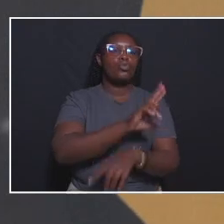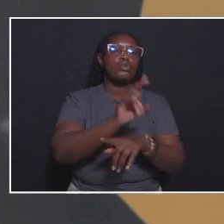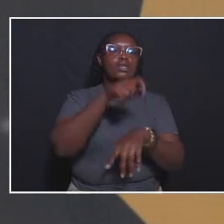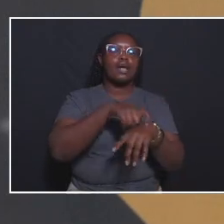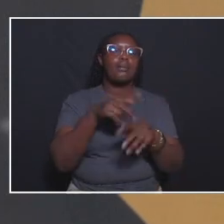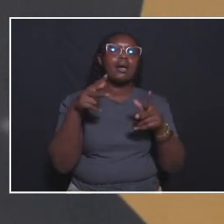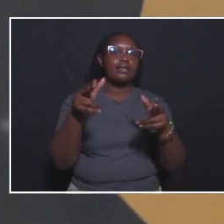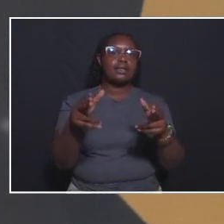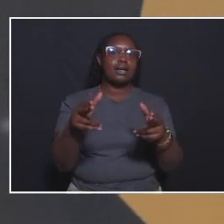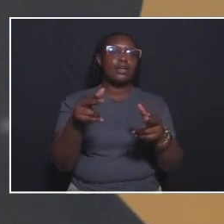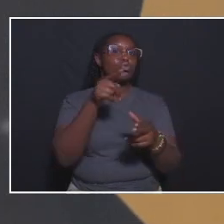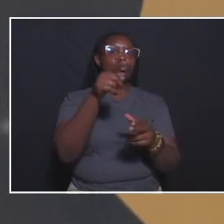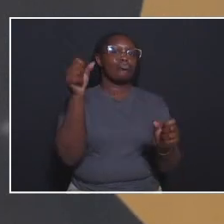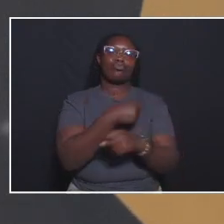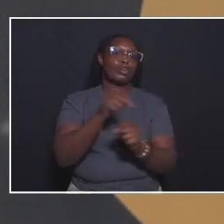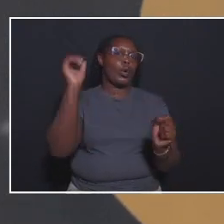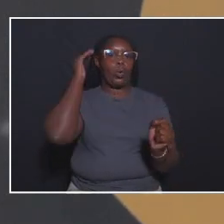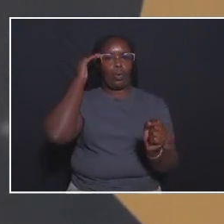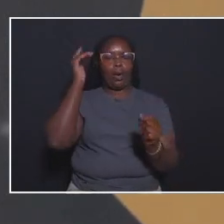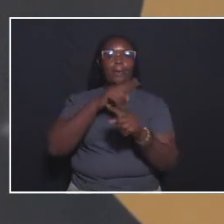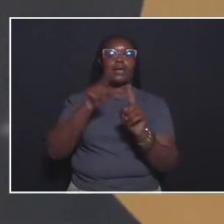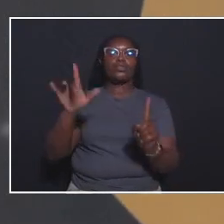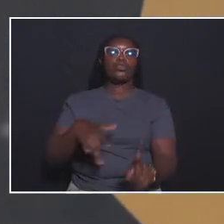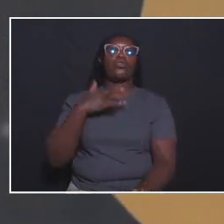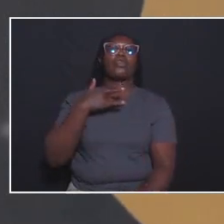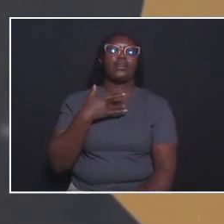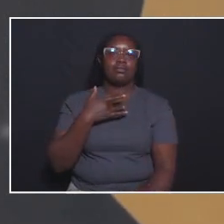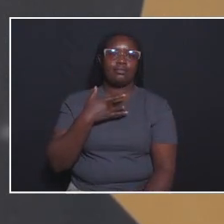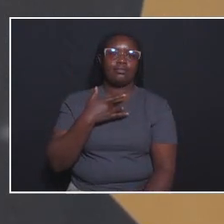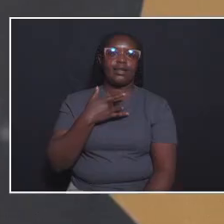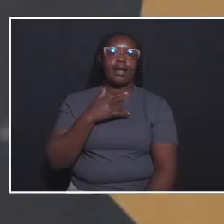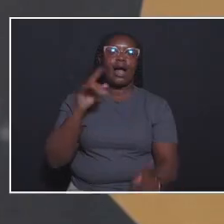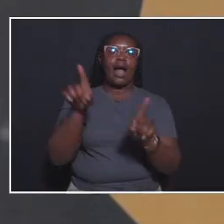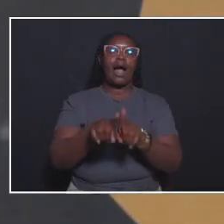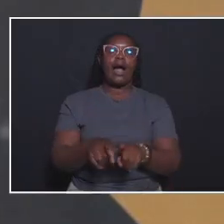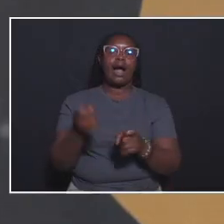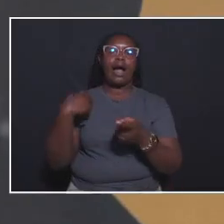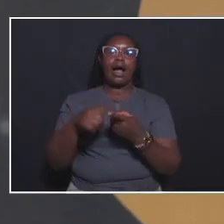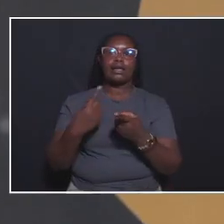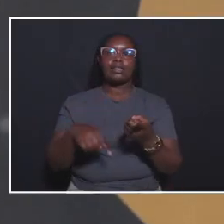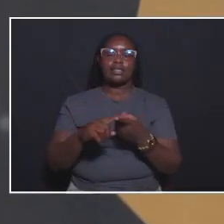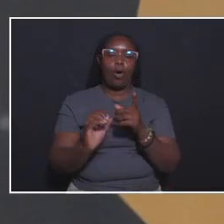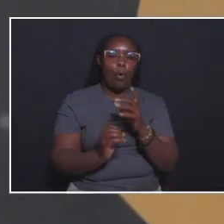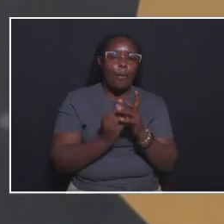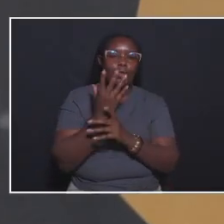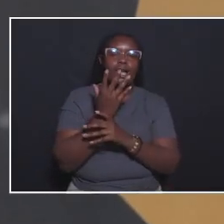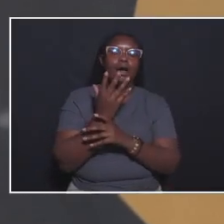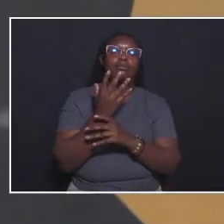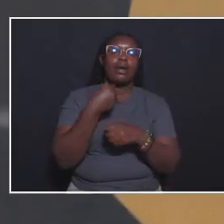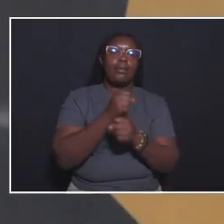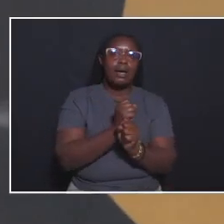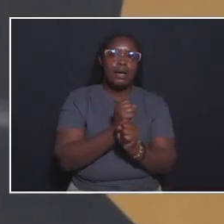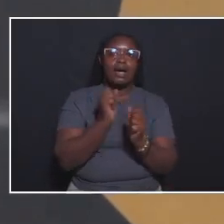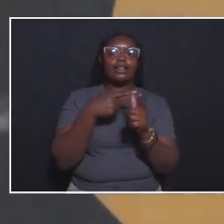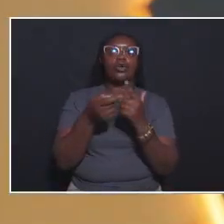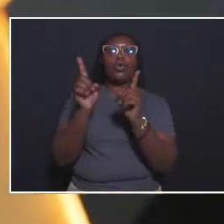wouldn't even know. You just feel it, right? So even as a composer, I'm supposed to feel that rhythm and give it a